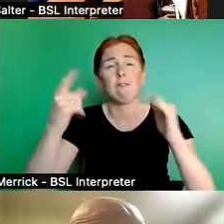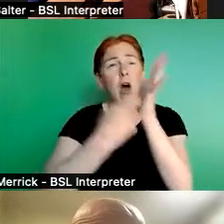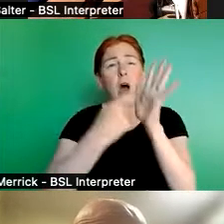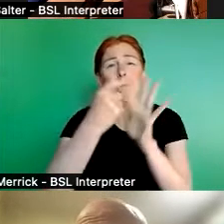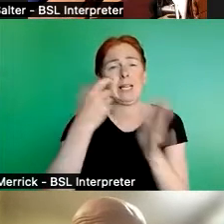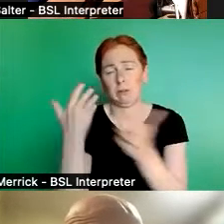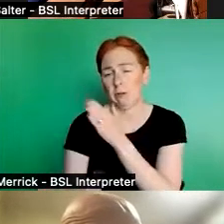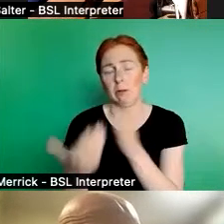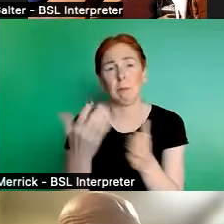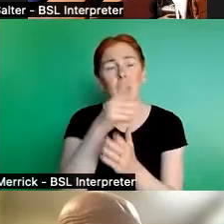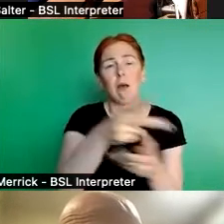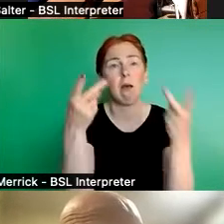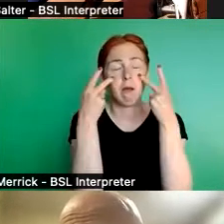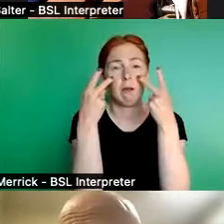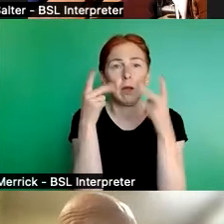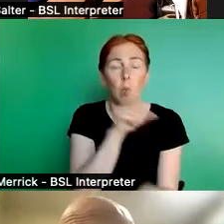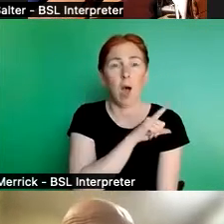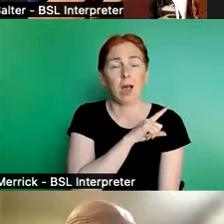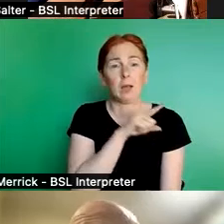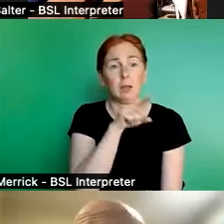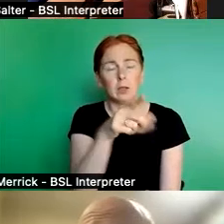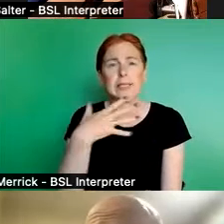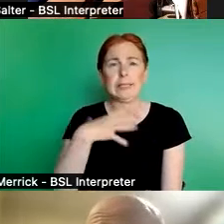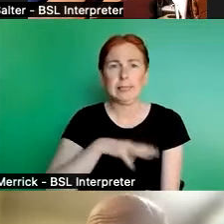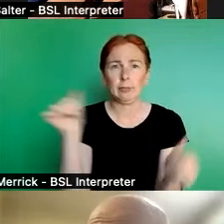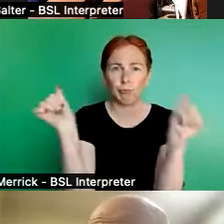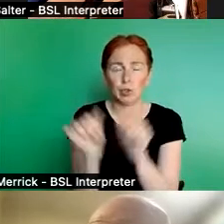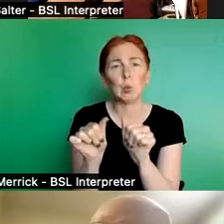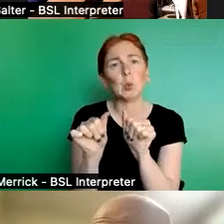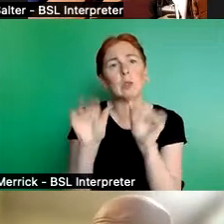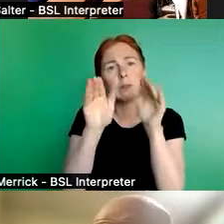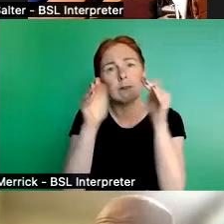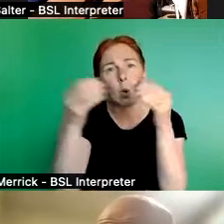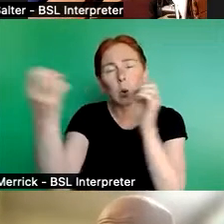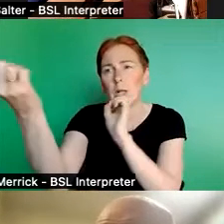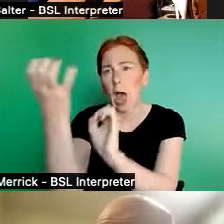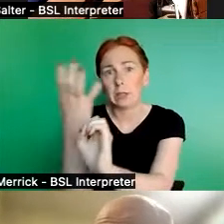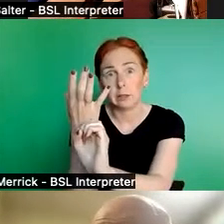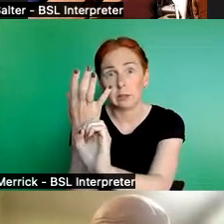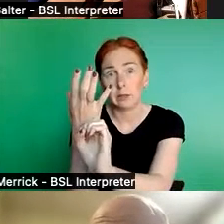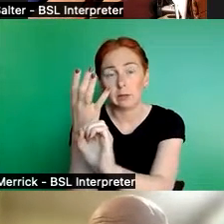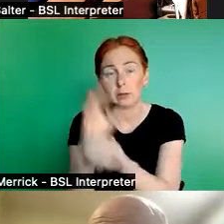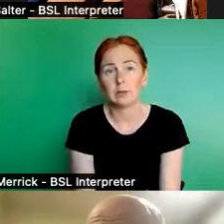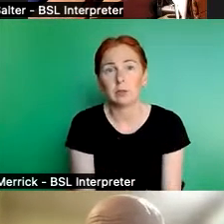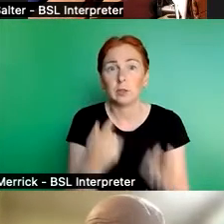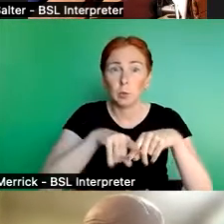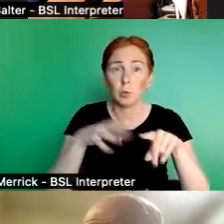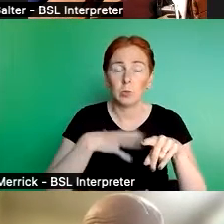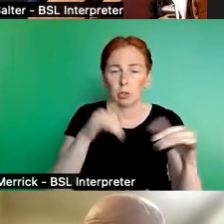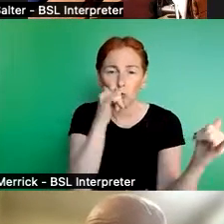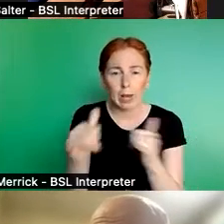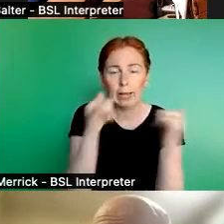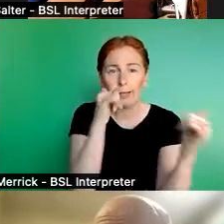is no point in handicapping yourself even further. So, so we're always checking regularly to make sure that